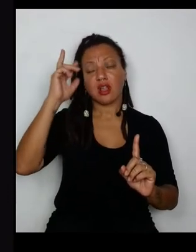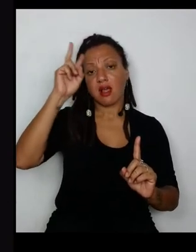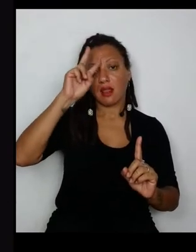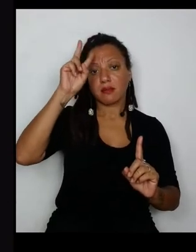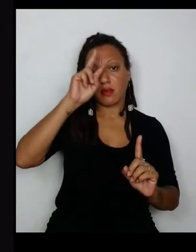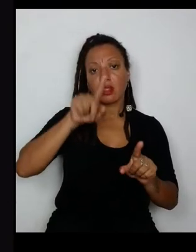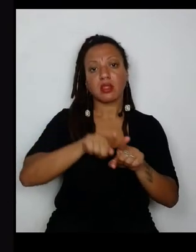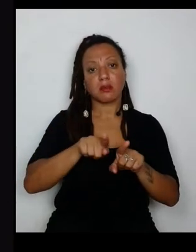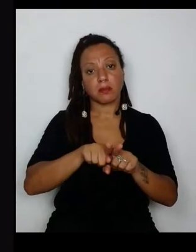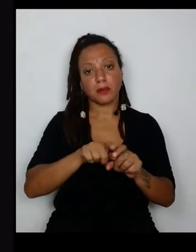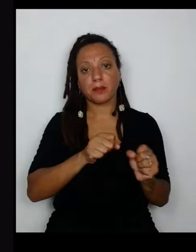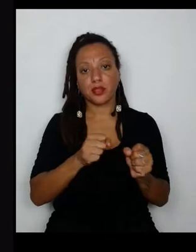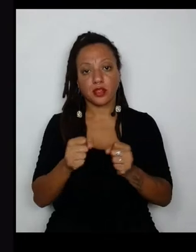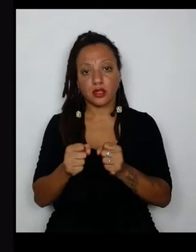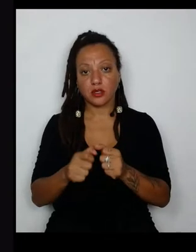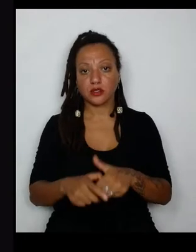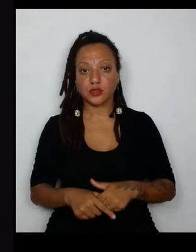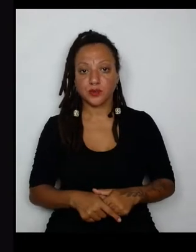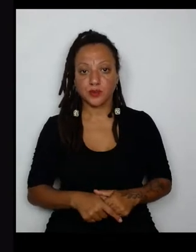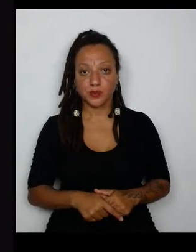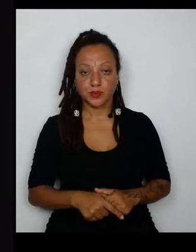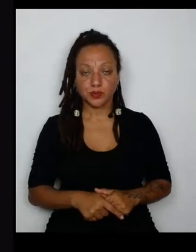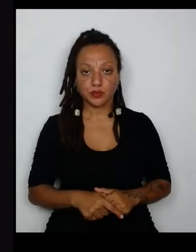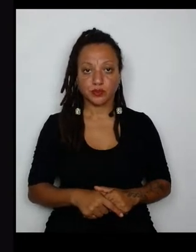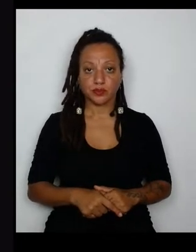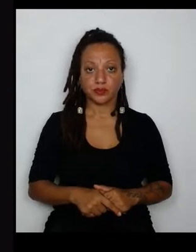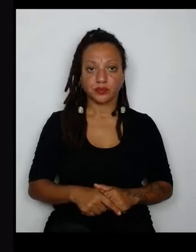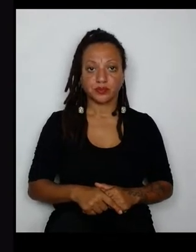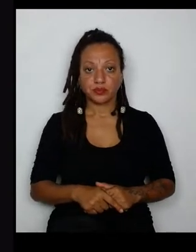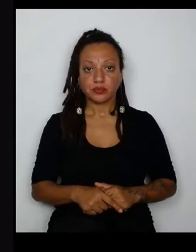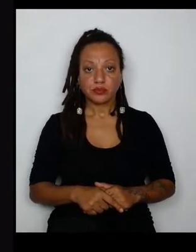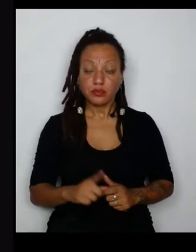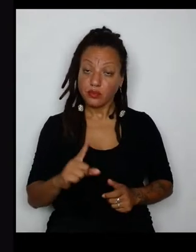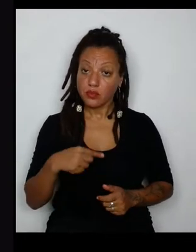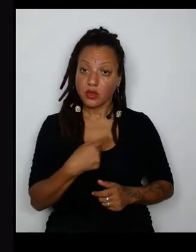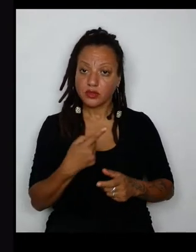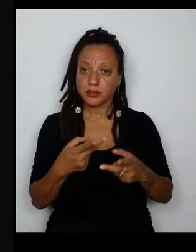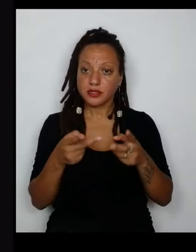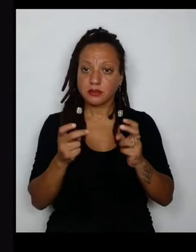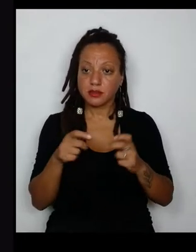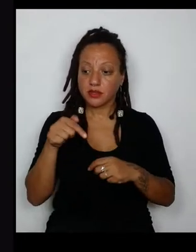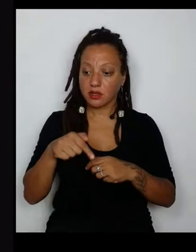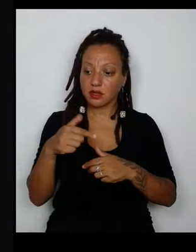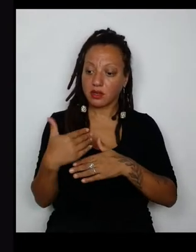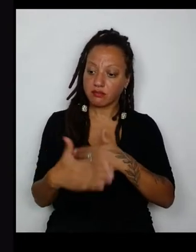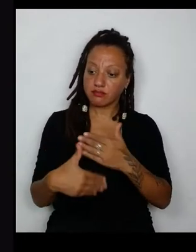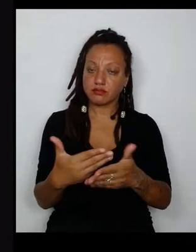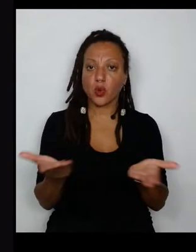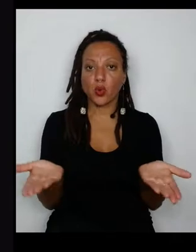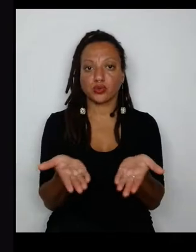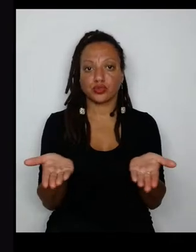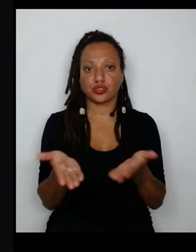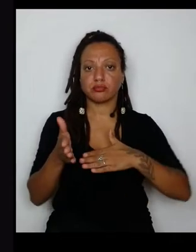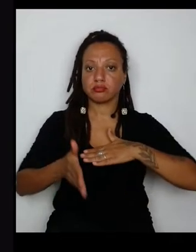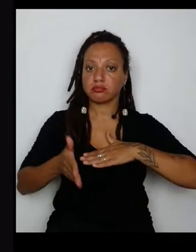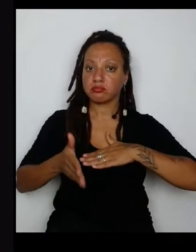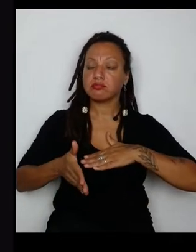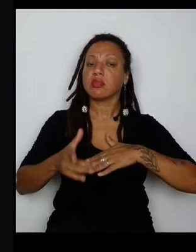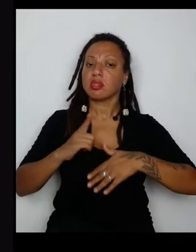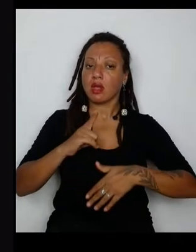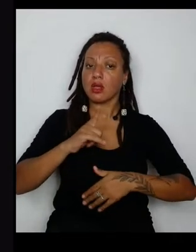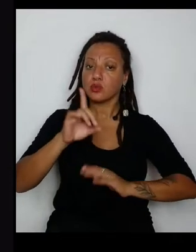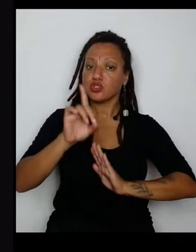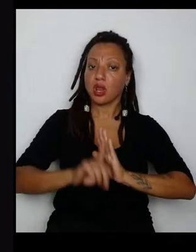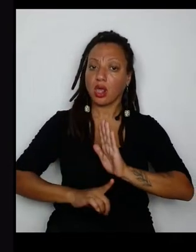2.0 5g digital age the right to judge also a two-way dynamic that is often